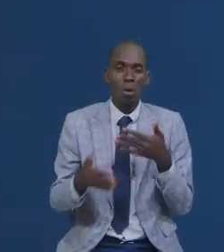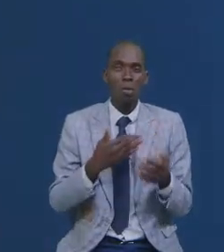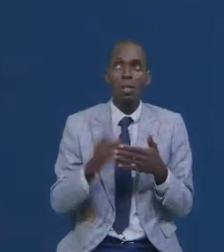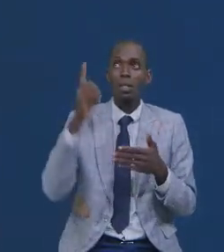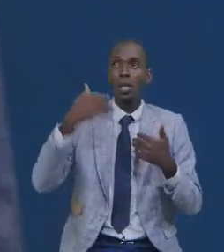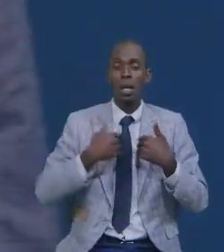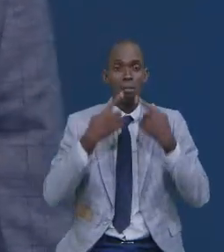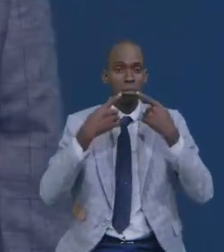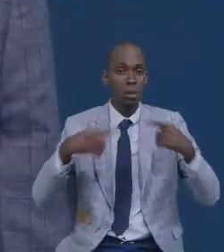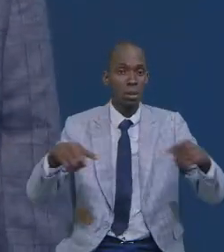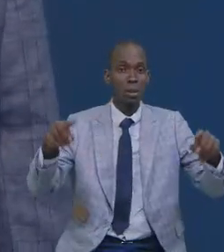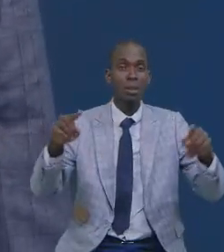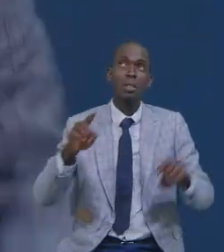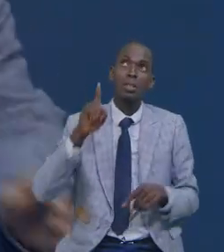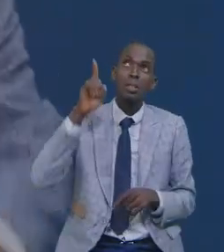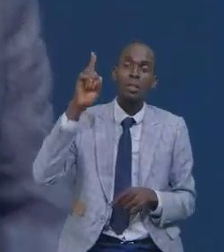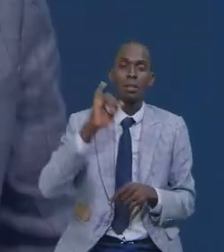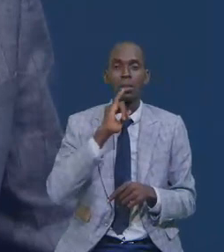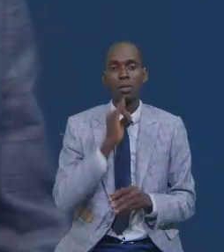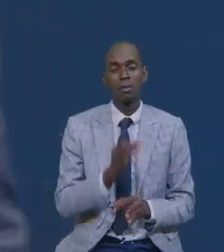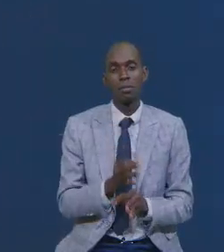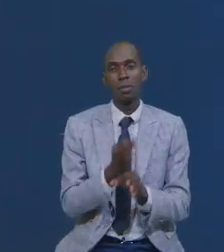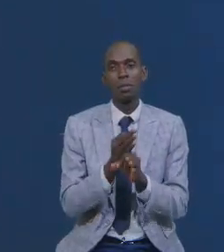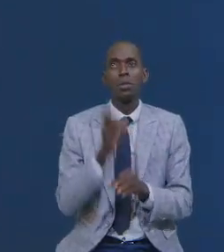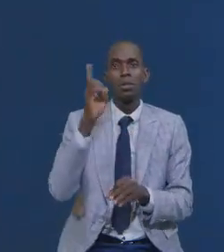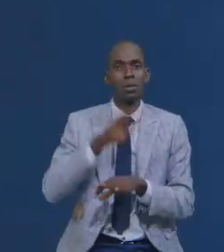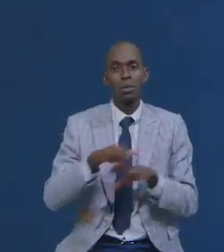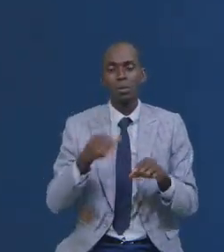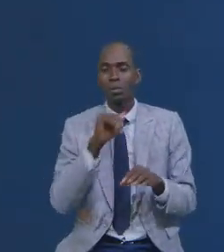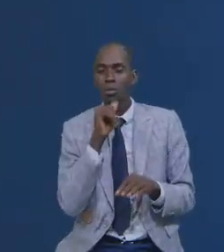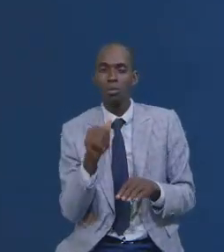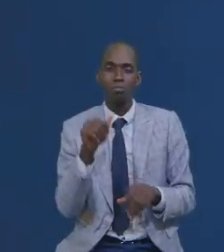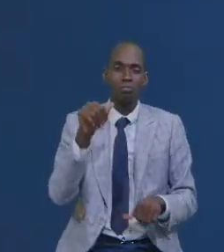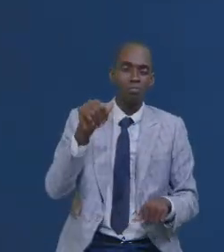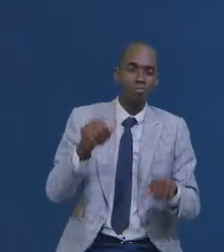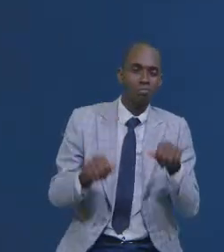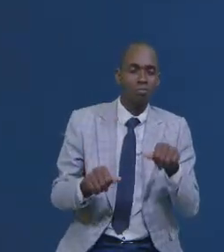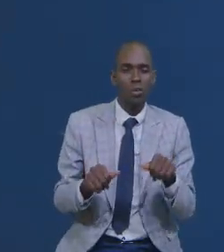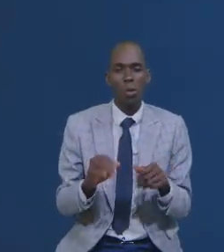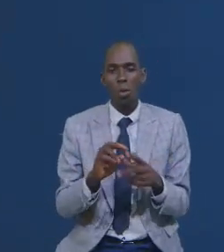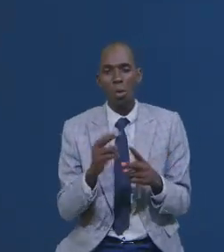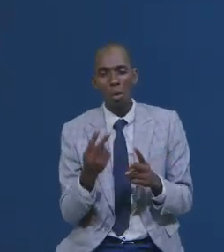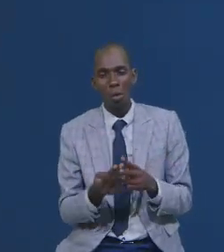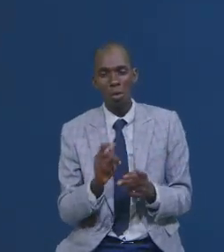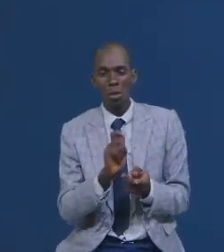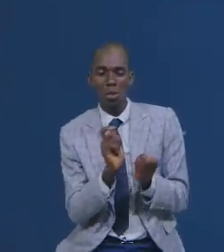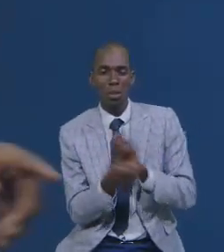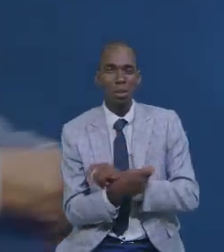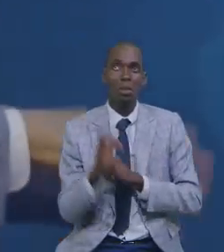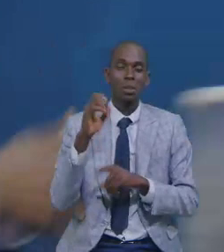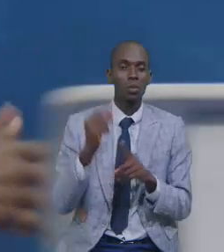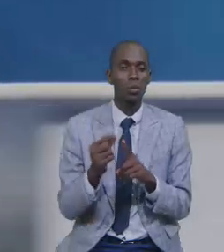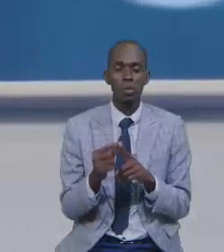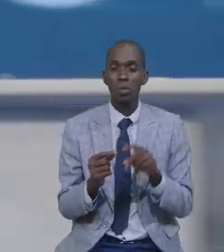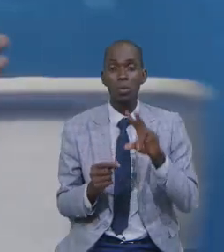he is faithful. He doesn't waver. It doesn't shake, it doesn't change, and it